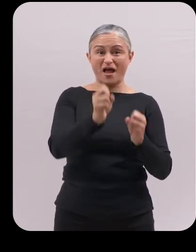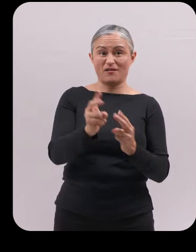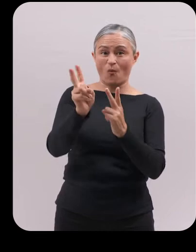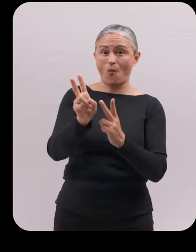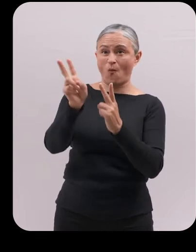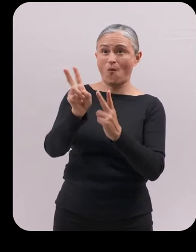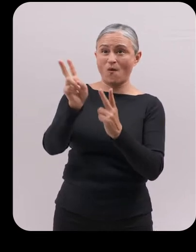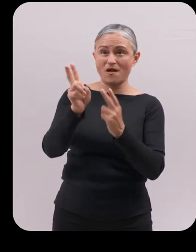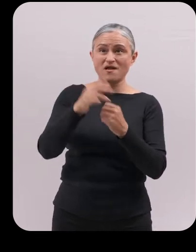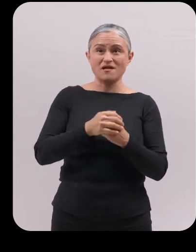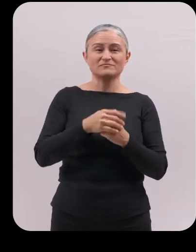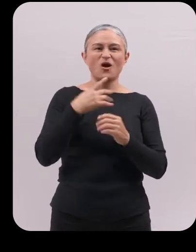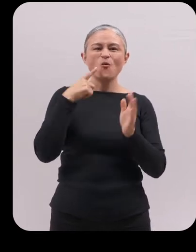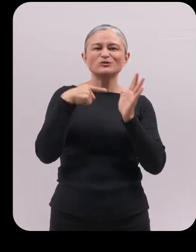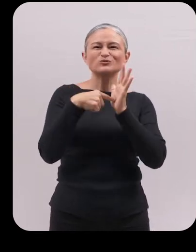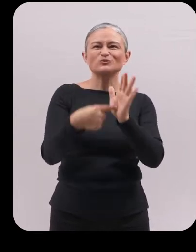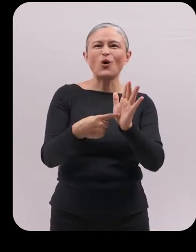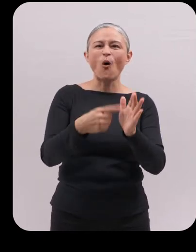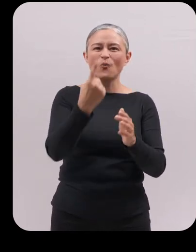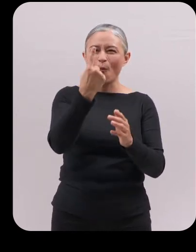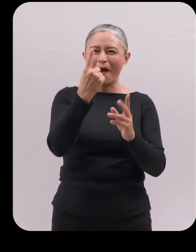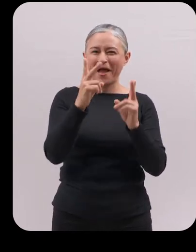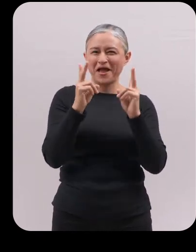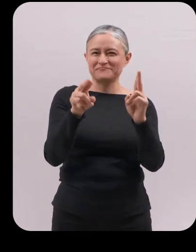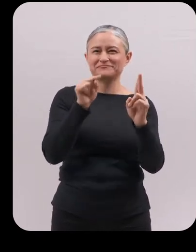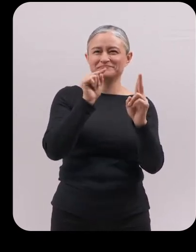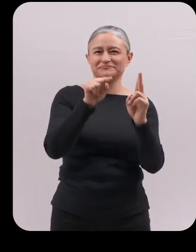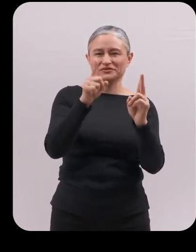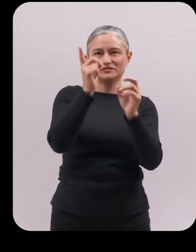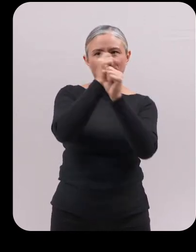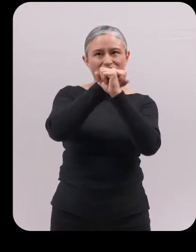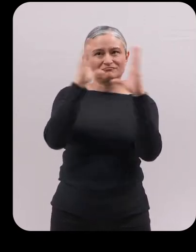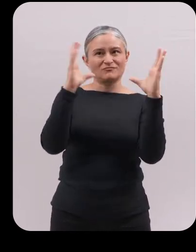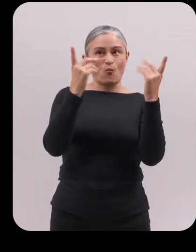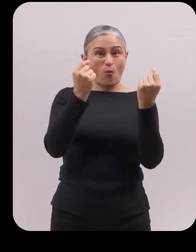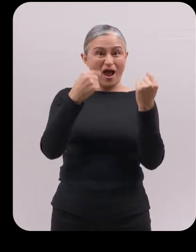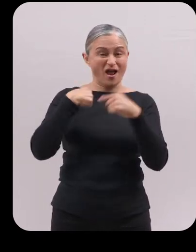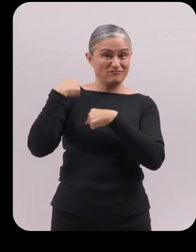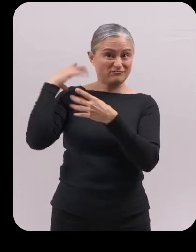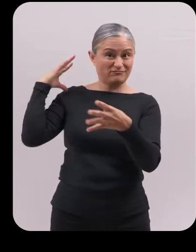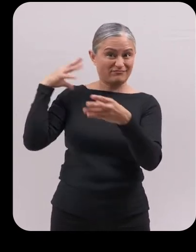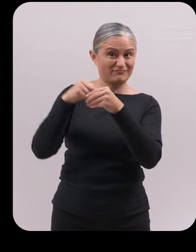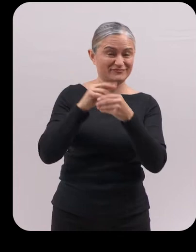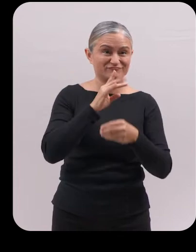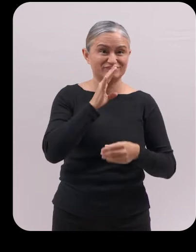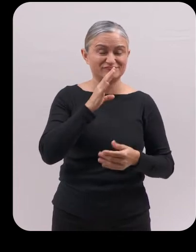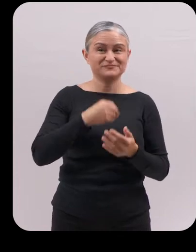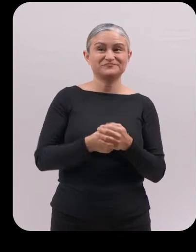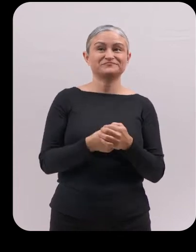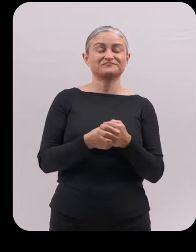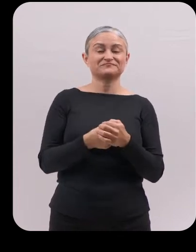actually going to play you a clip from one of those, just so you have an idea of exactly what I've sent into Gemini.